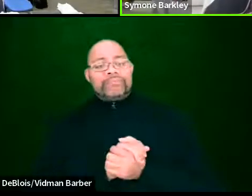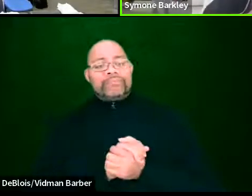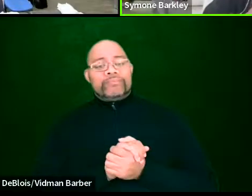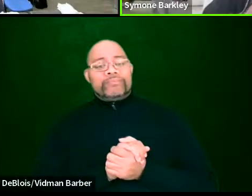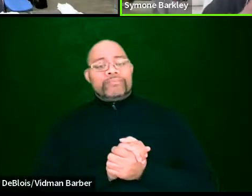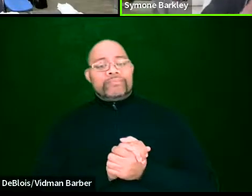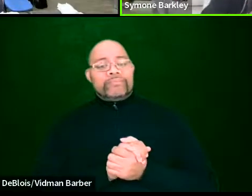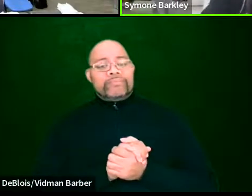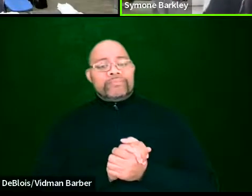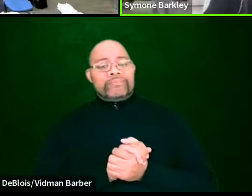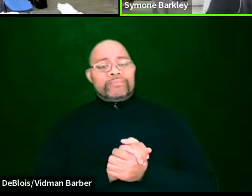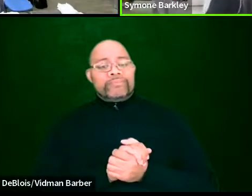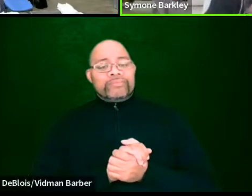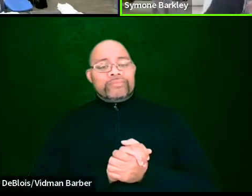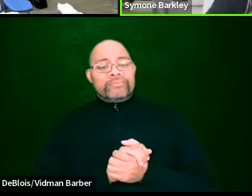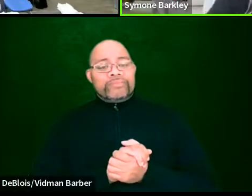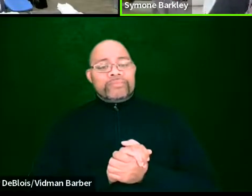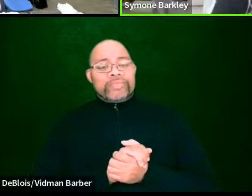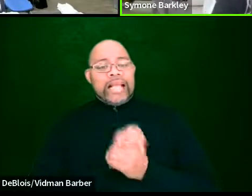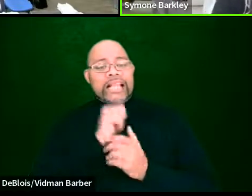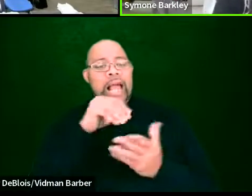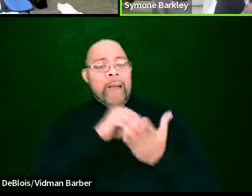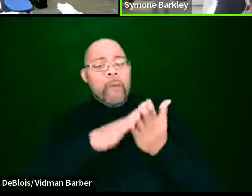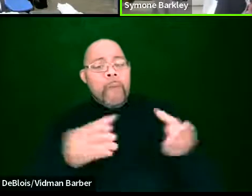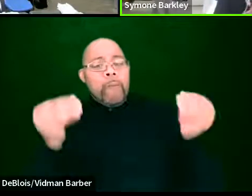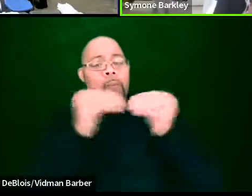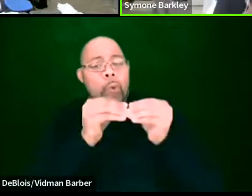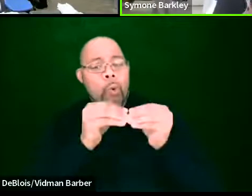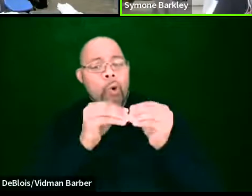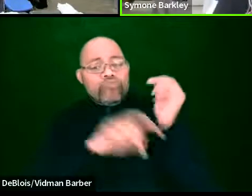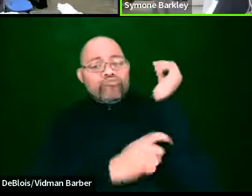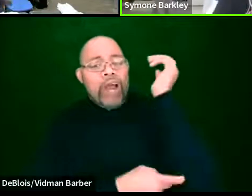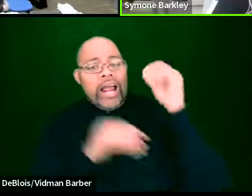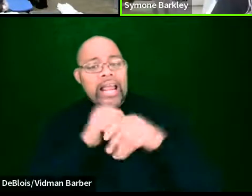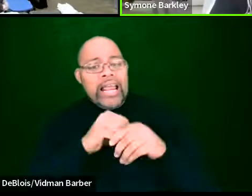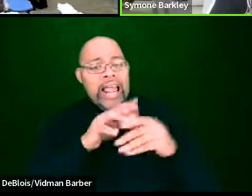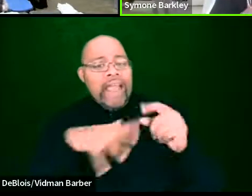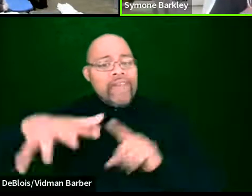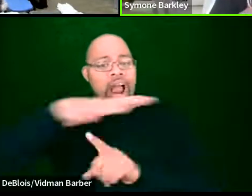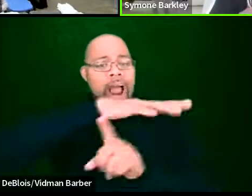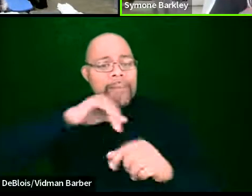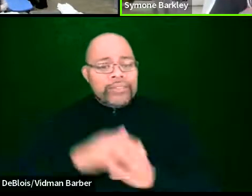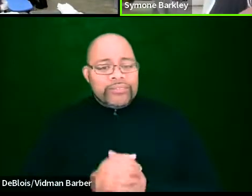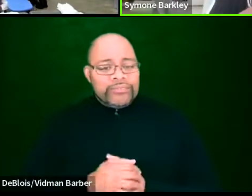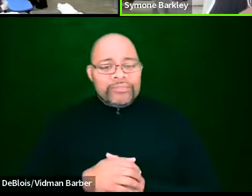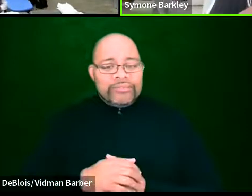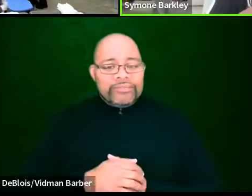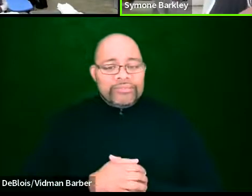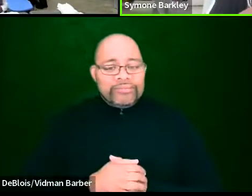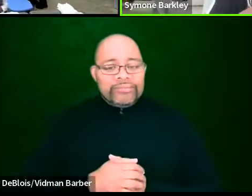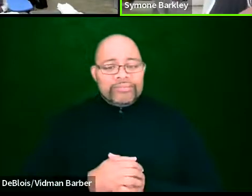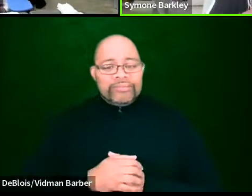not be putting more trash into the environment.